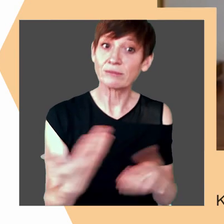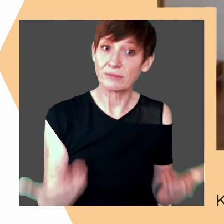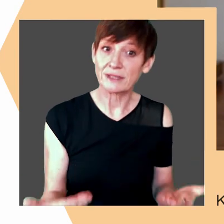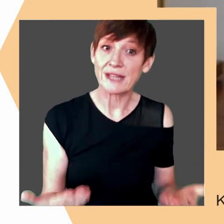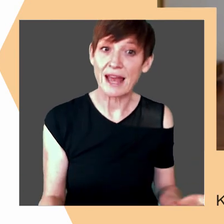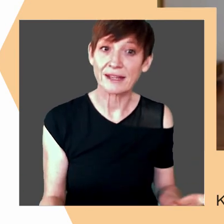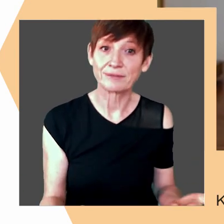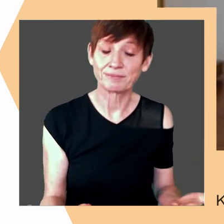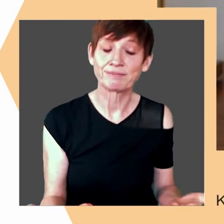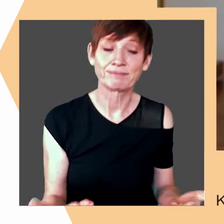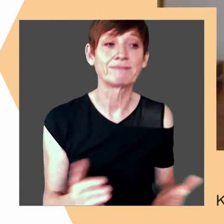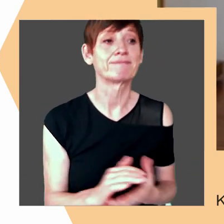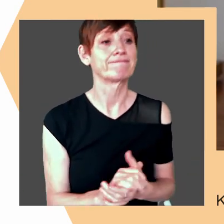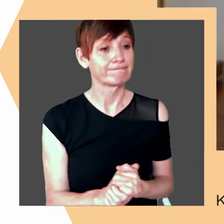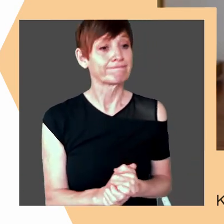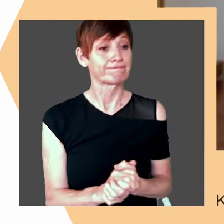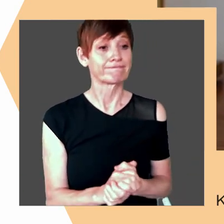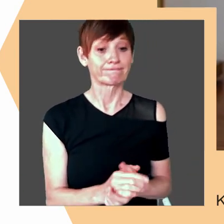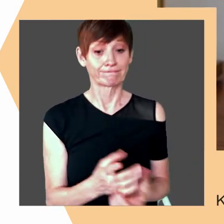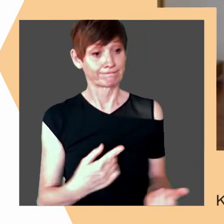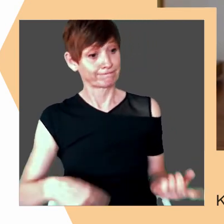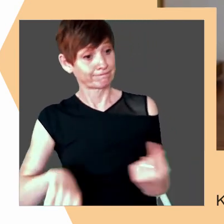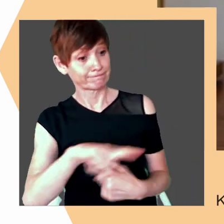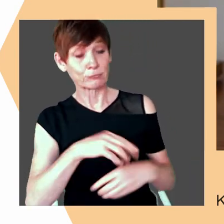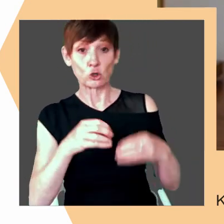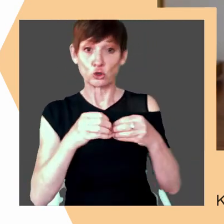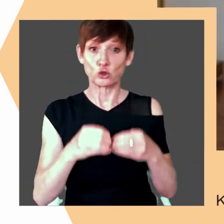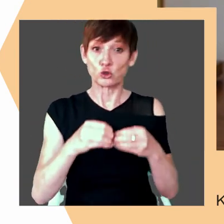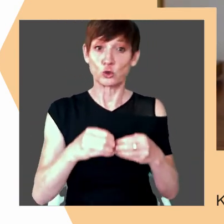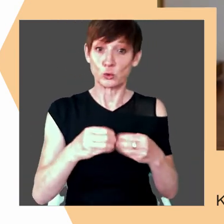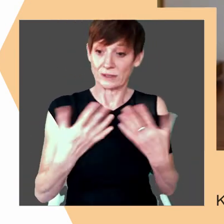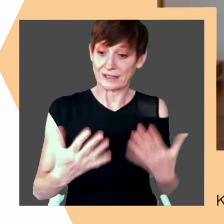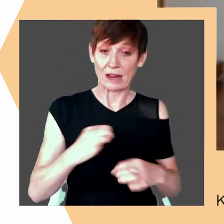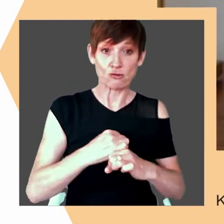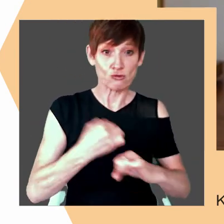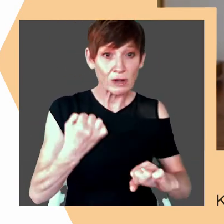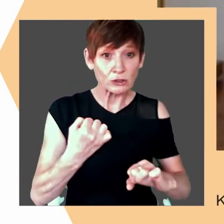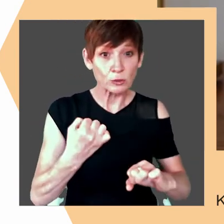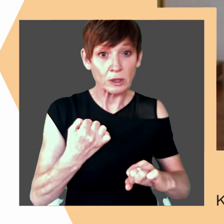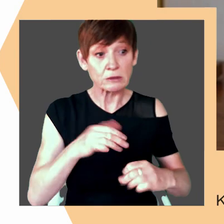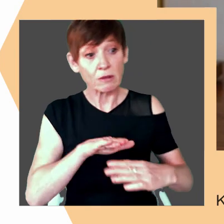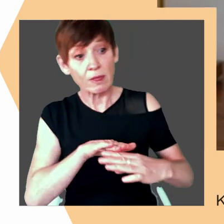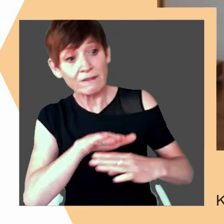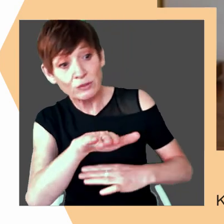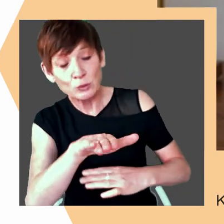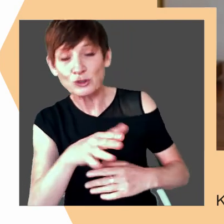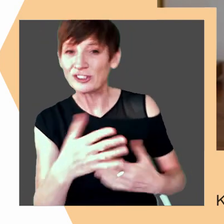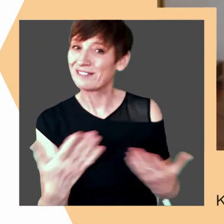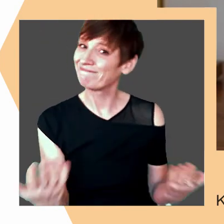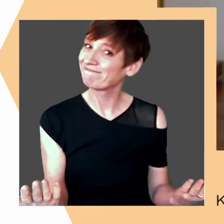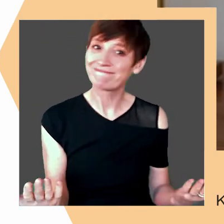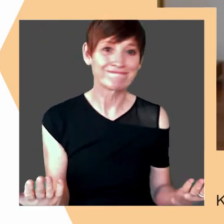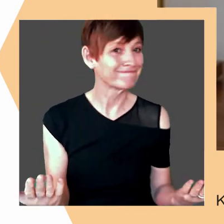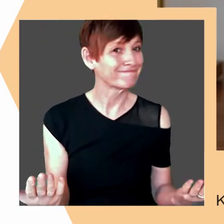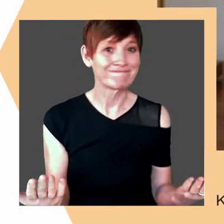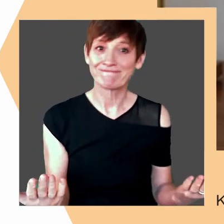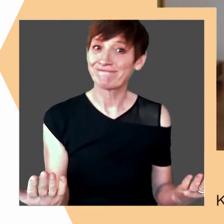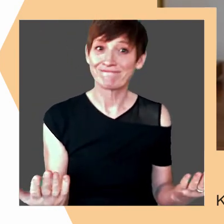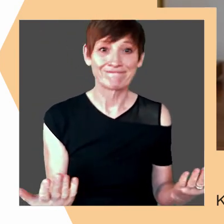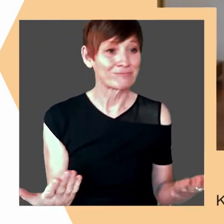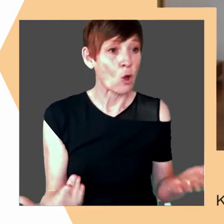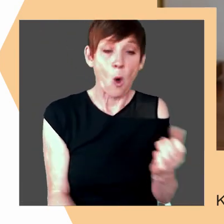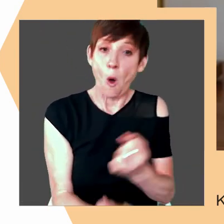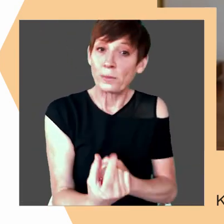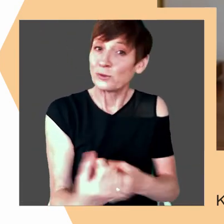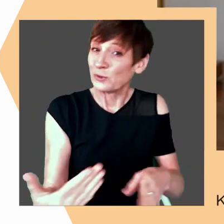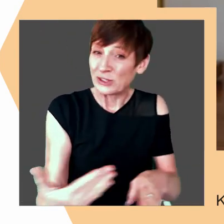Our graduates are moving into a world where stable employment opportunities within the creative economy are scarce. The sector is largely